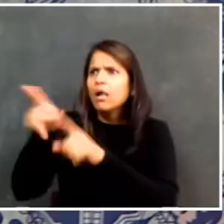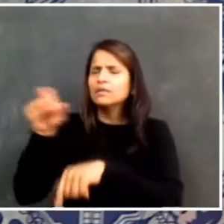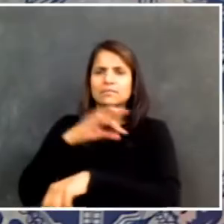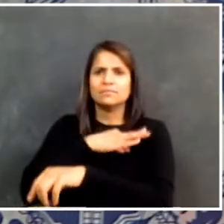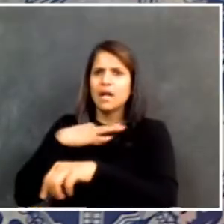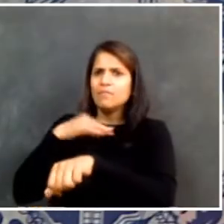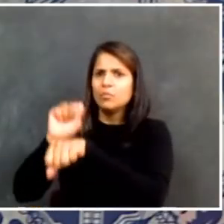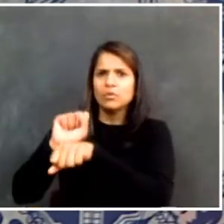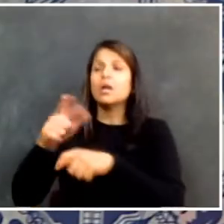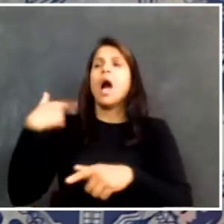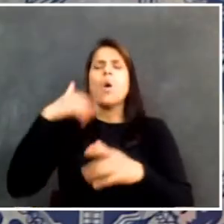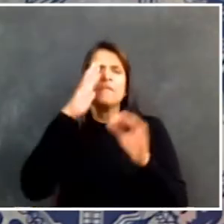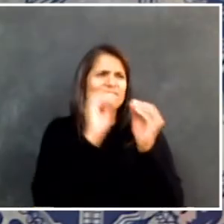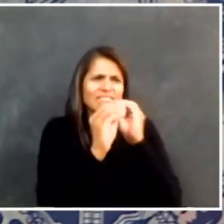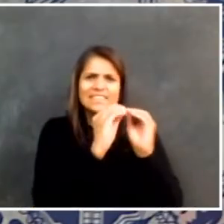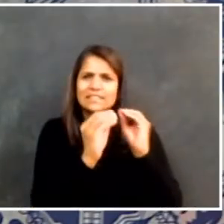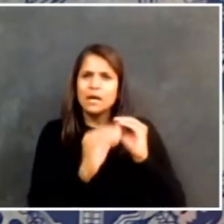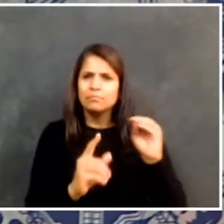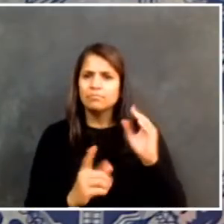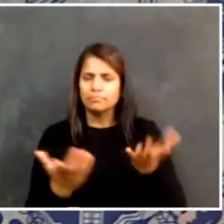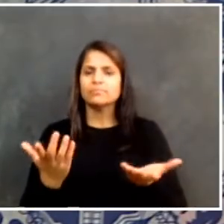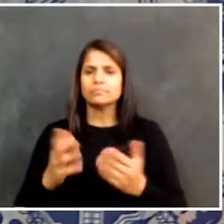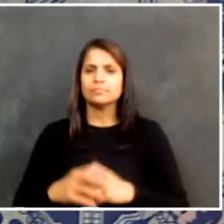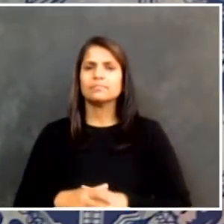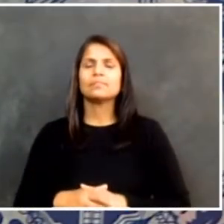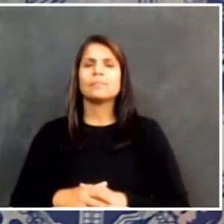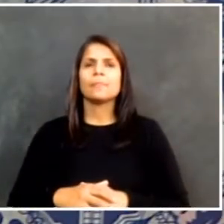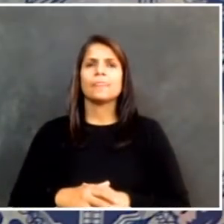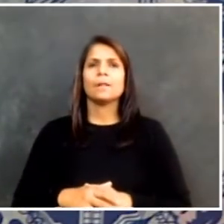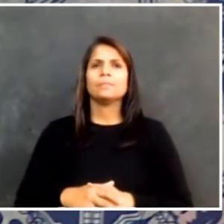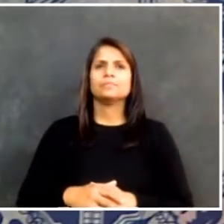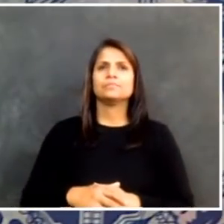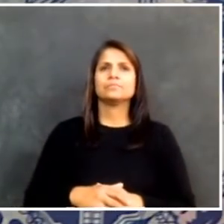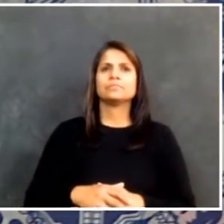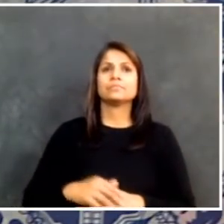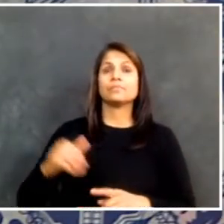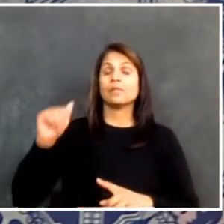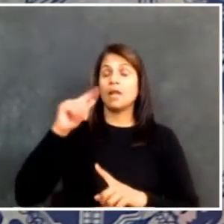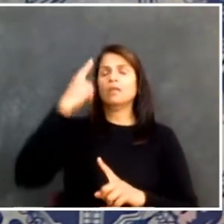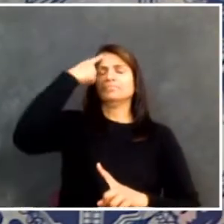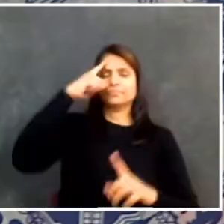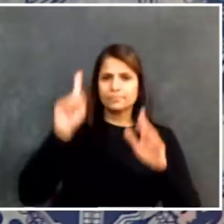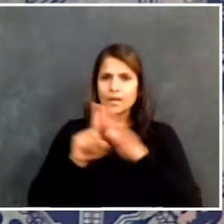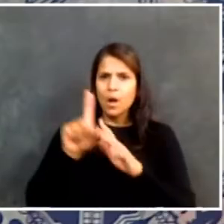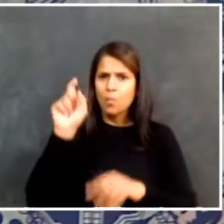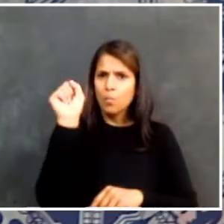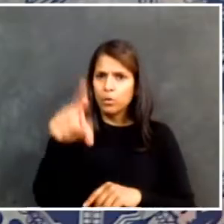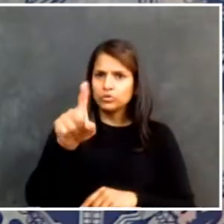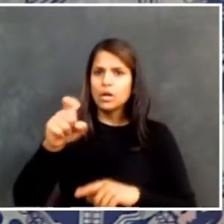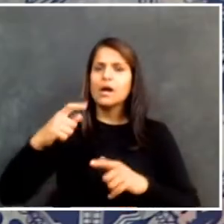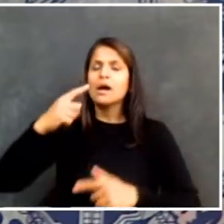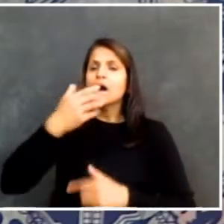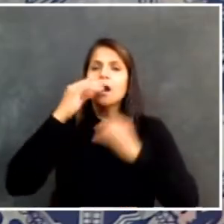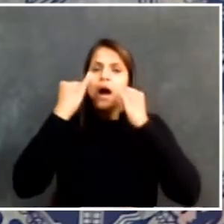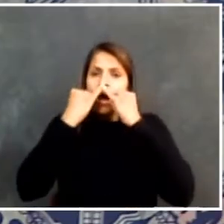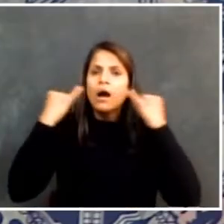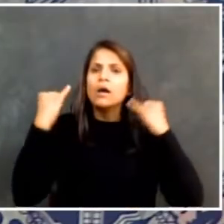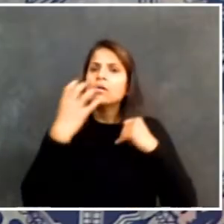effort. It's a tough one because creating a ventilator is a very, very complicated enterprise.